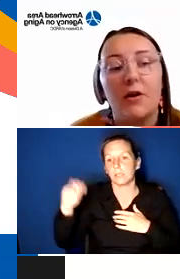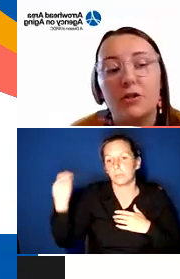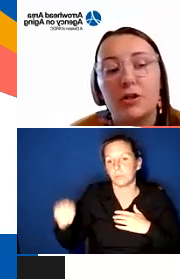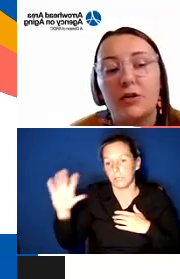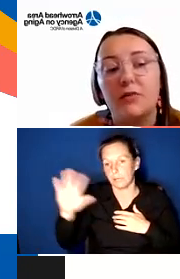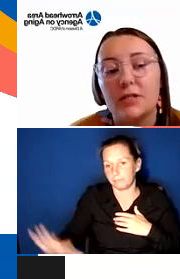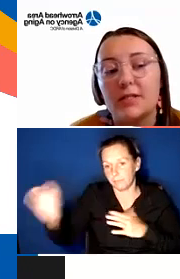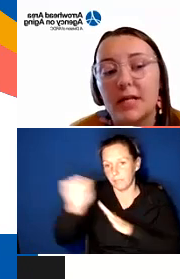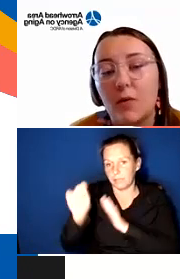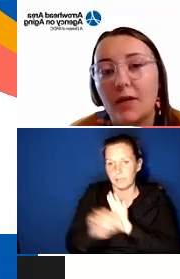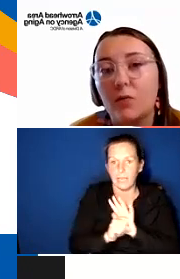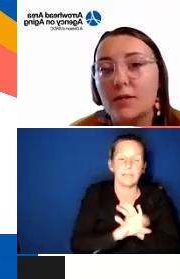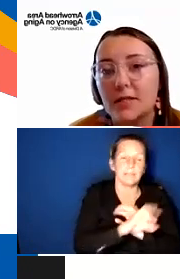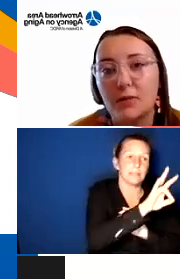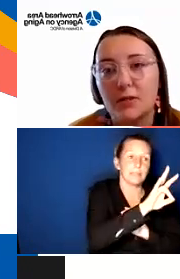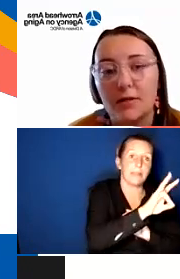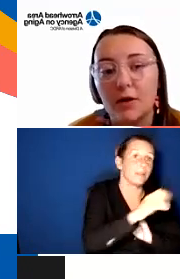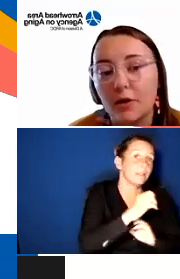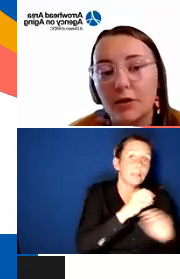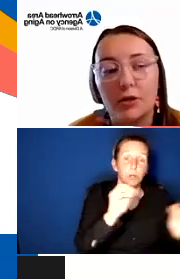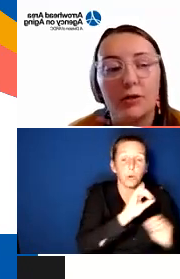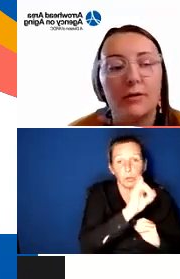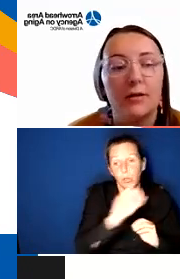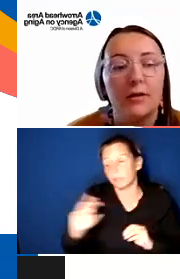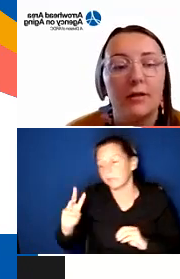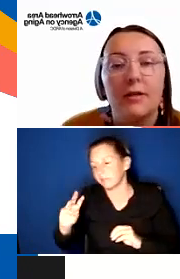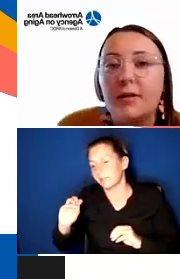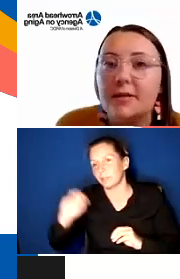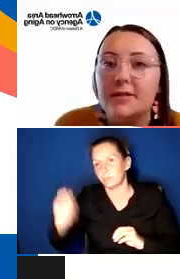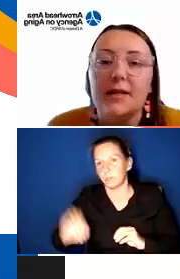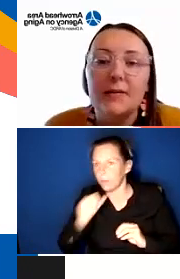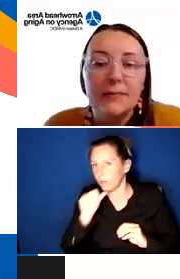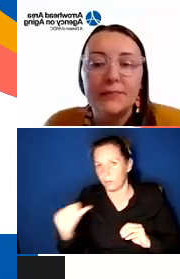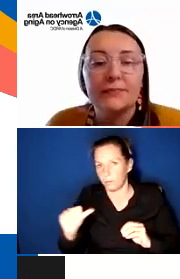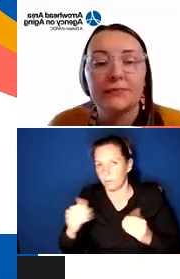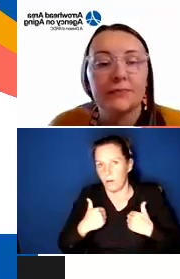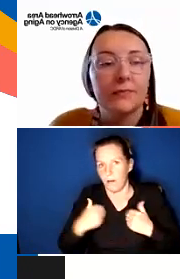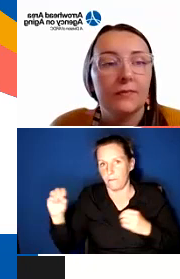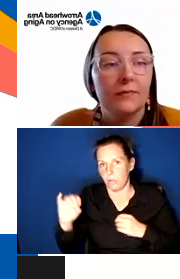are uninsured versus statewide, where 6% are uninsured. Next slide.